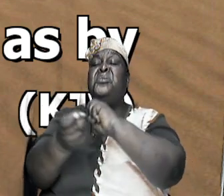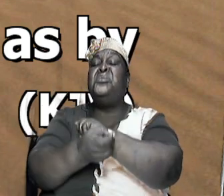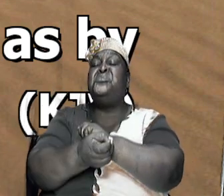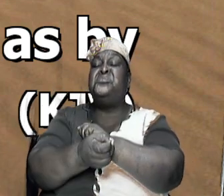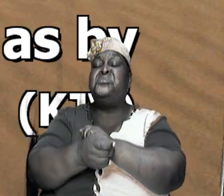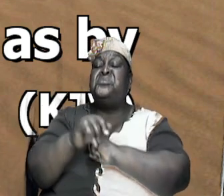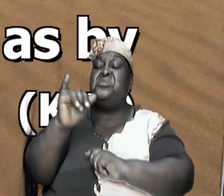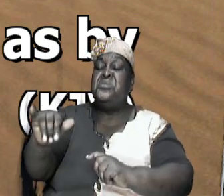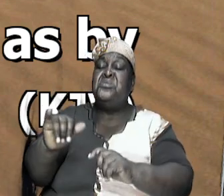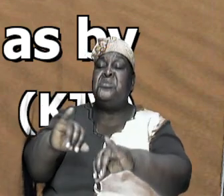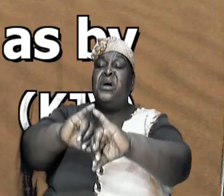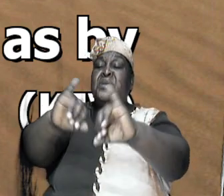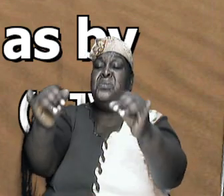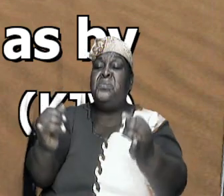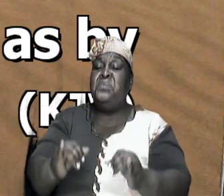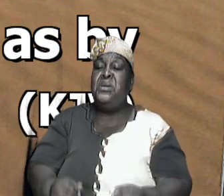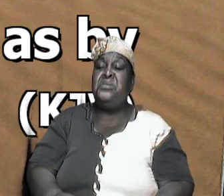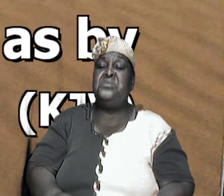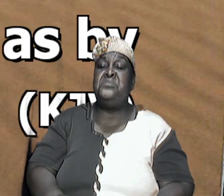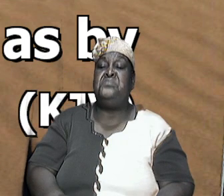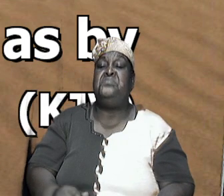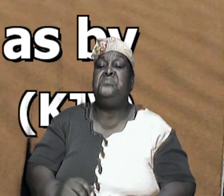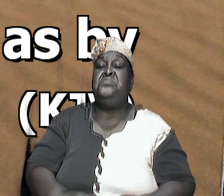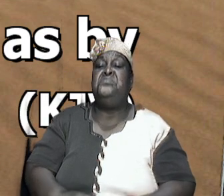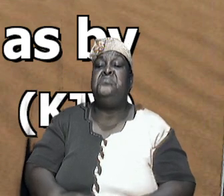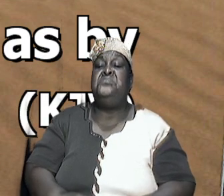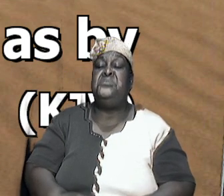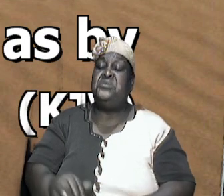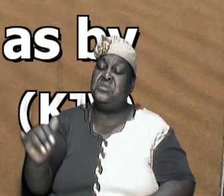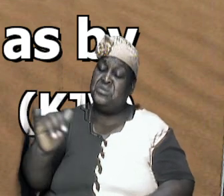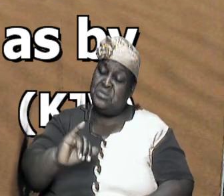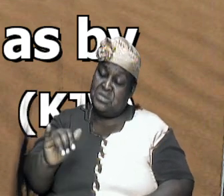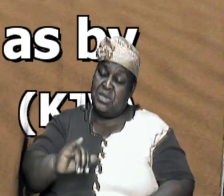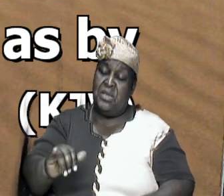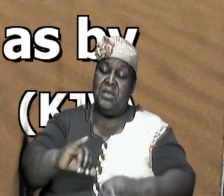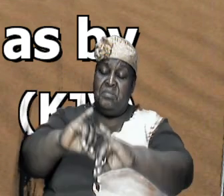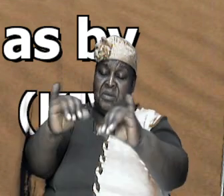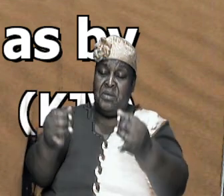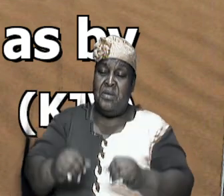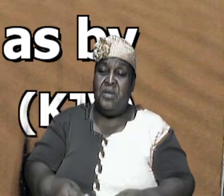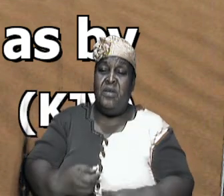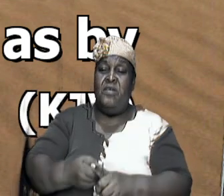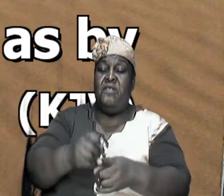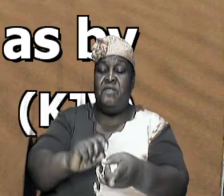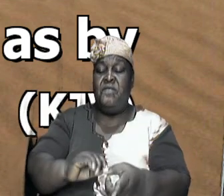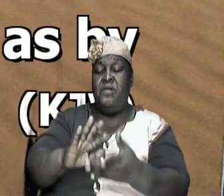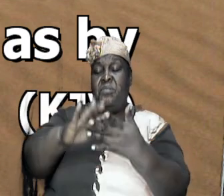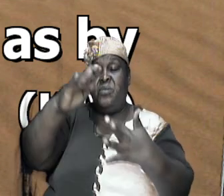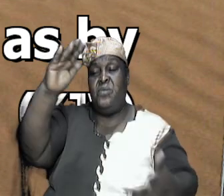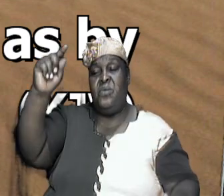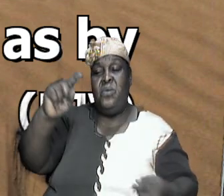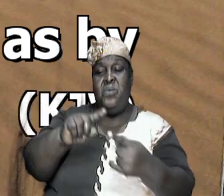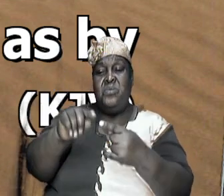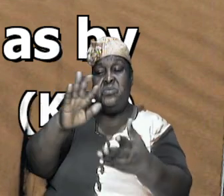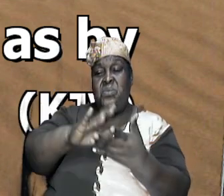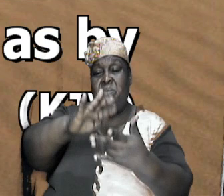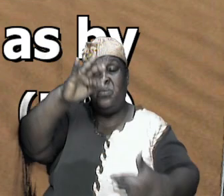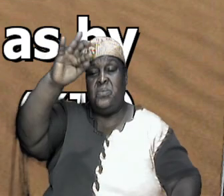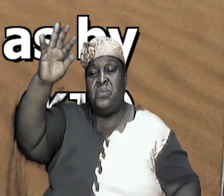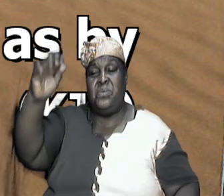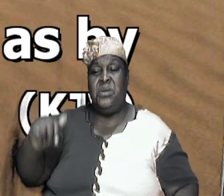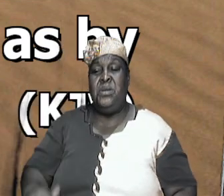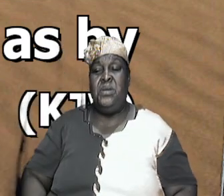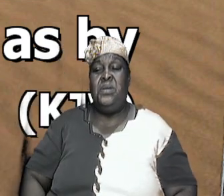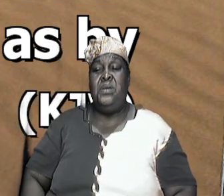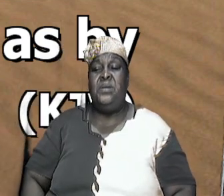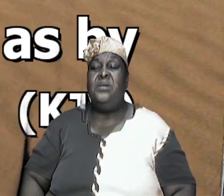into that image. That's what that scripture is saying. Into the same image from glory to glory.